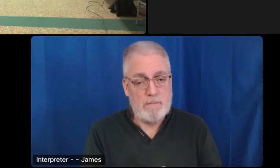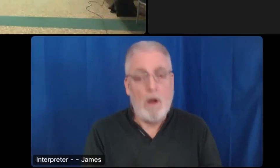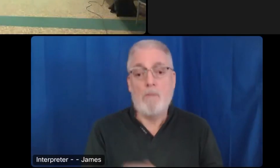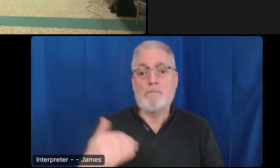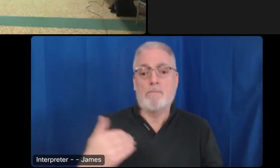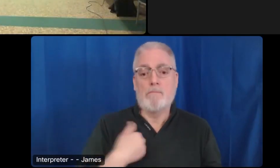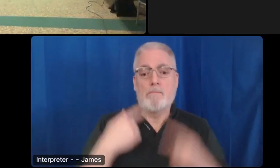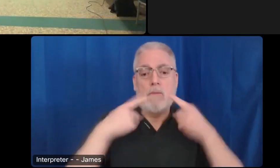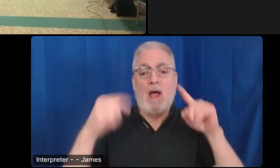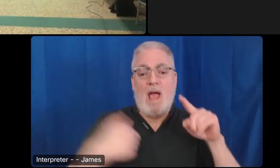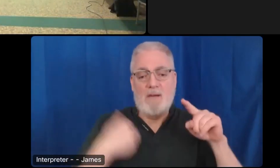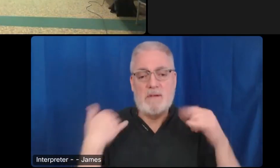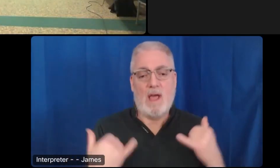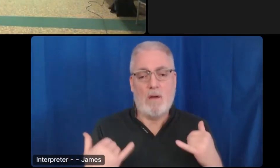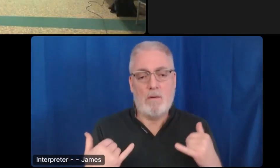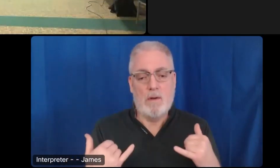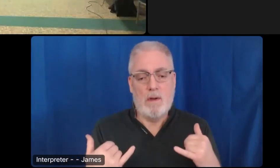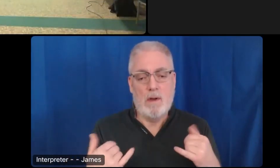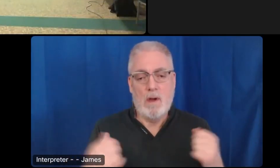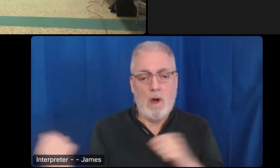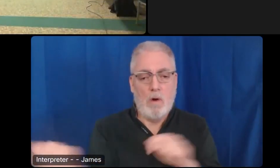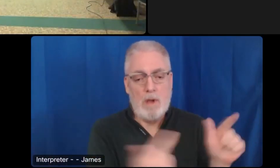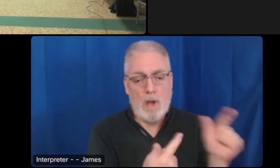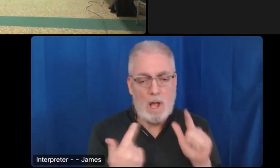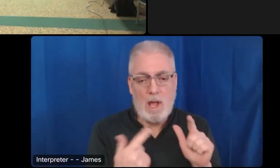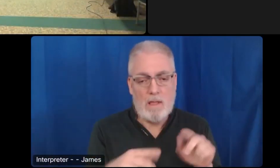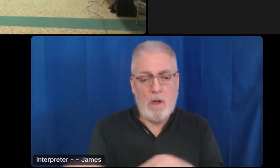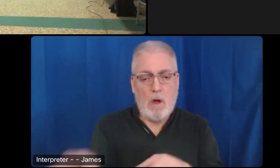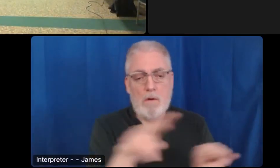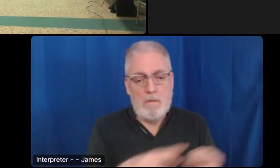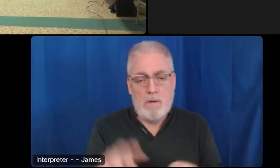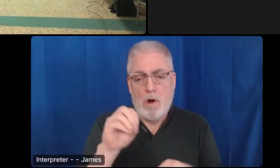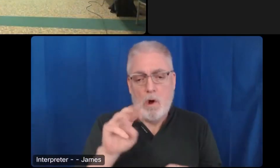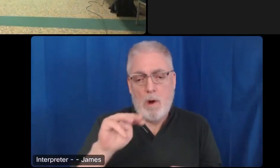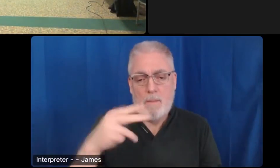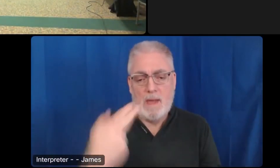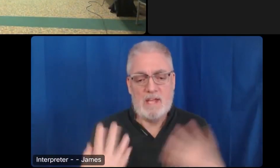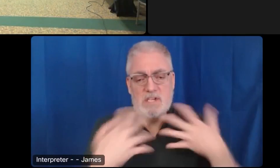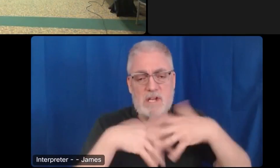now. Okay. So are we all on the overview of OMH's integrated care work slide?